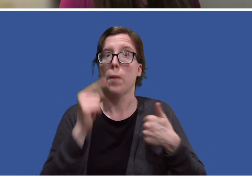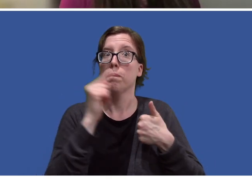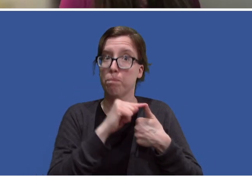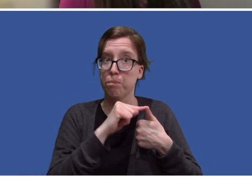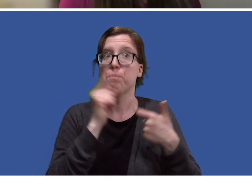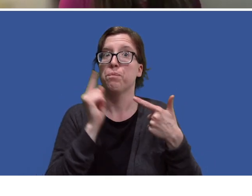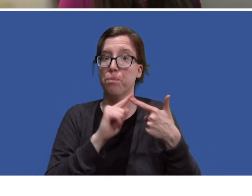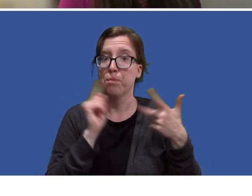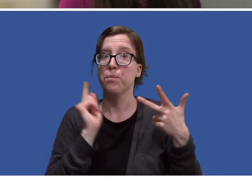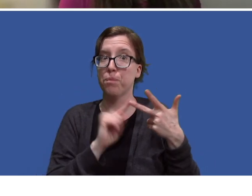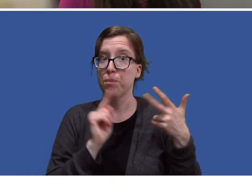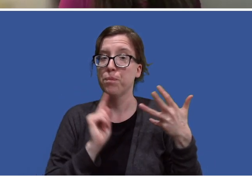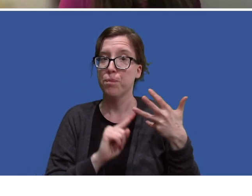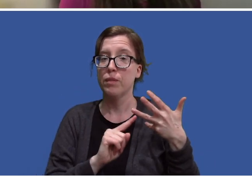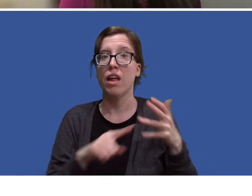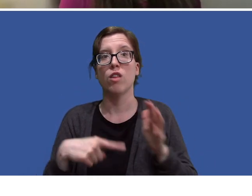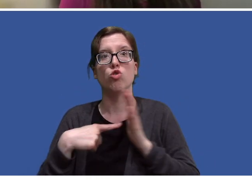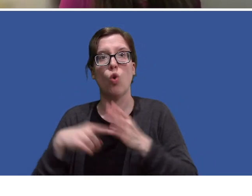helpful.